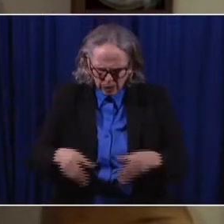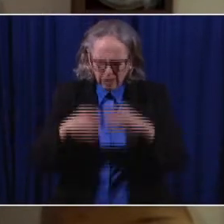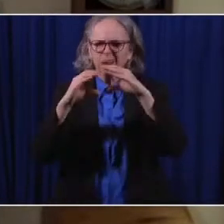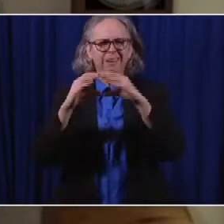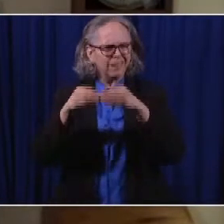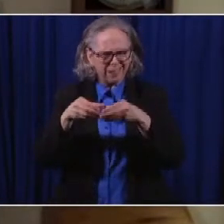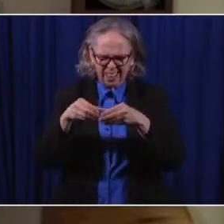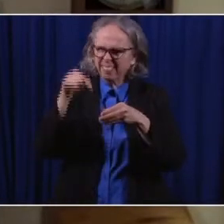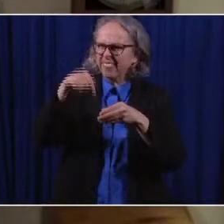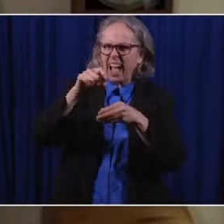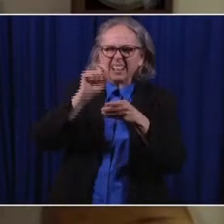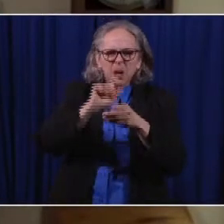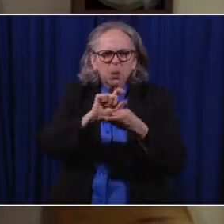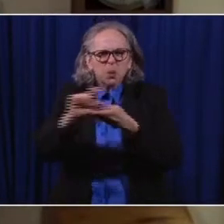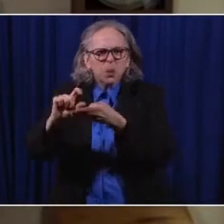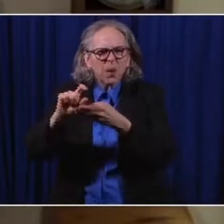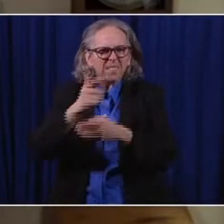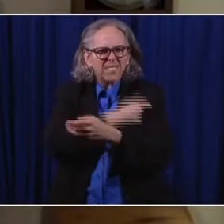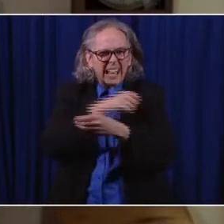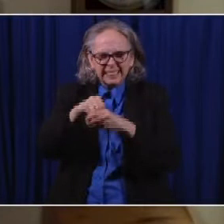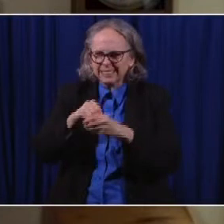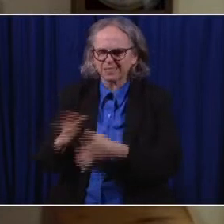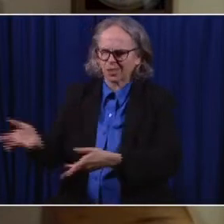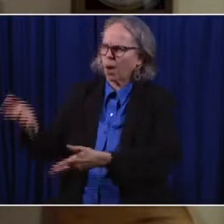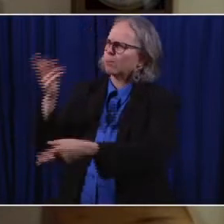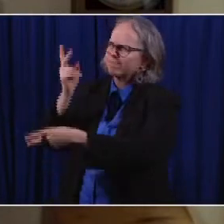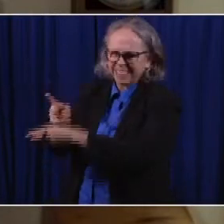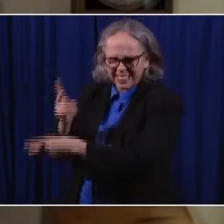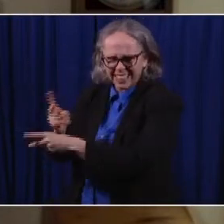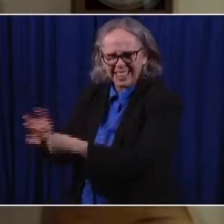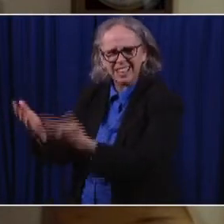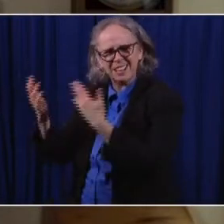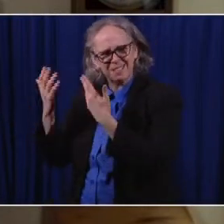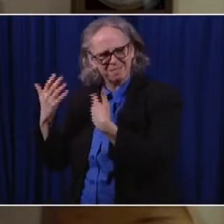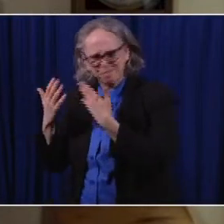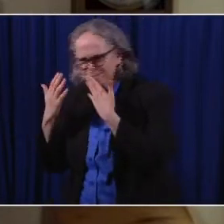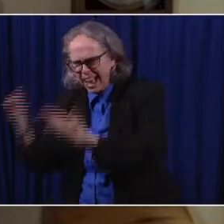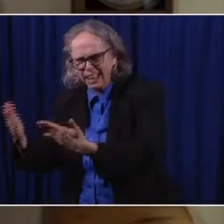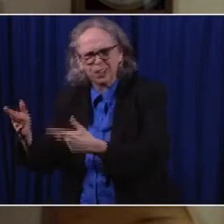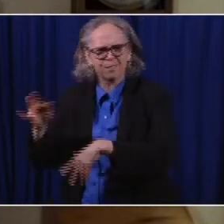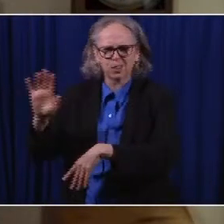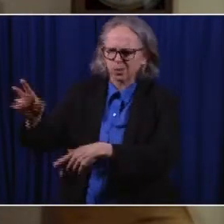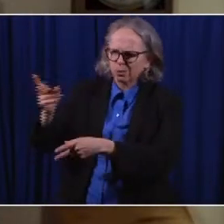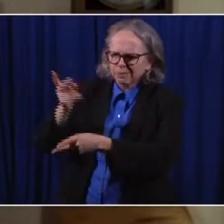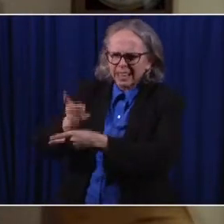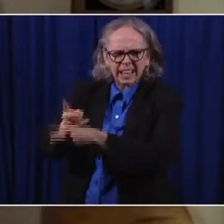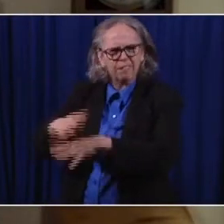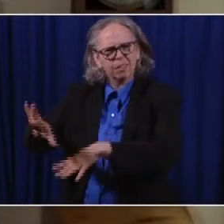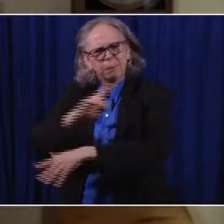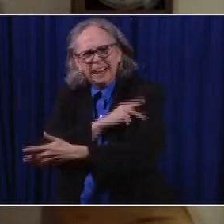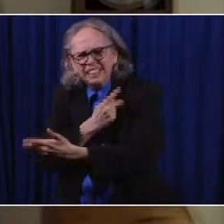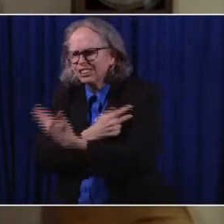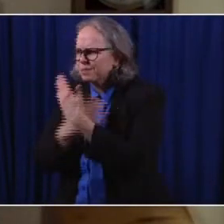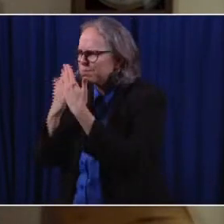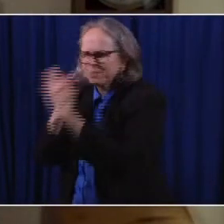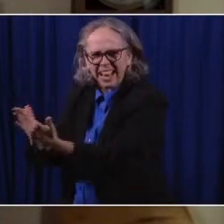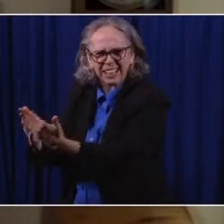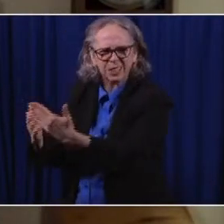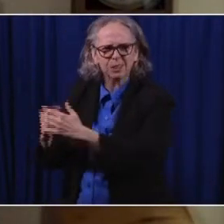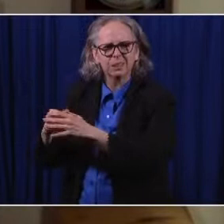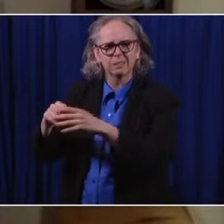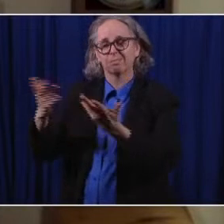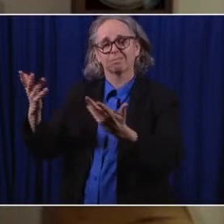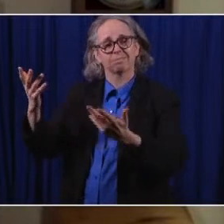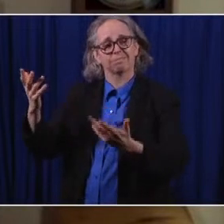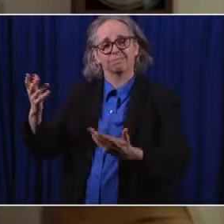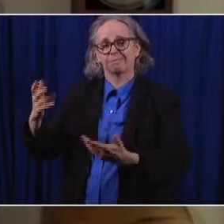do. Thank you for taking care of patients, and thank everybody else at Springfield Mercy. We just appreciate what you